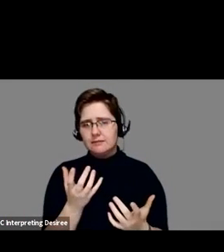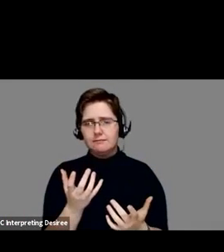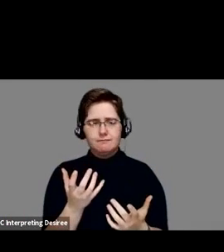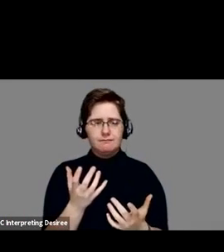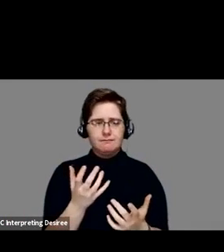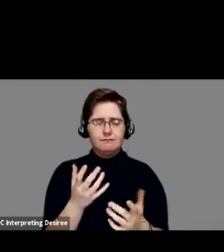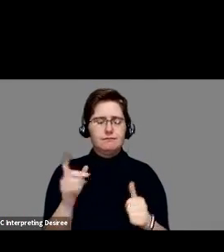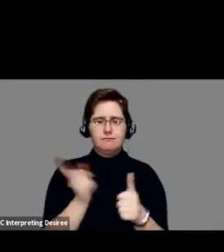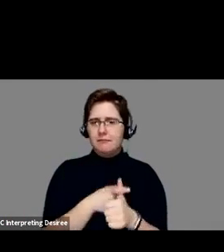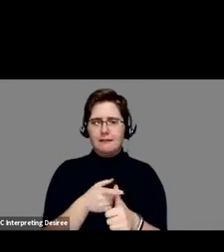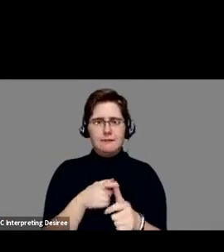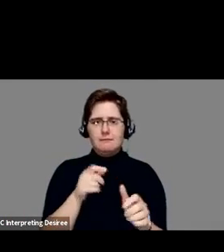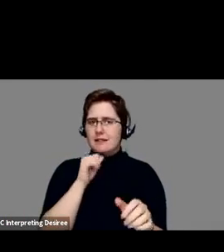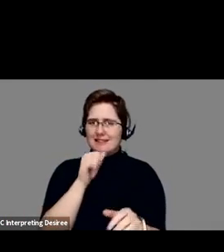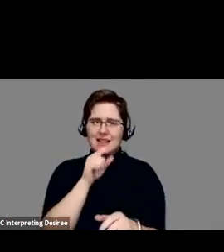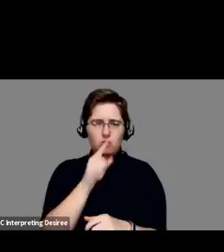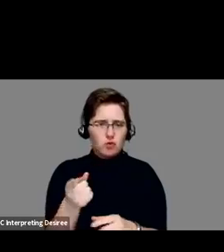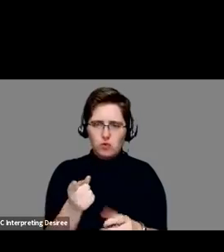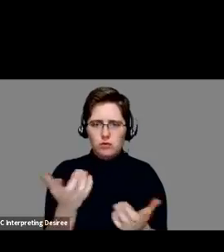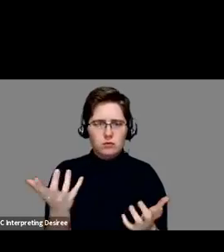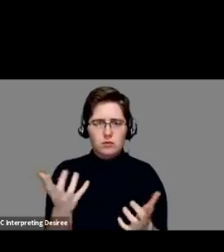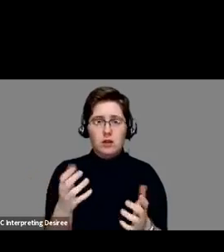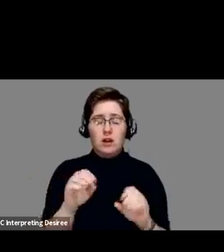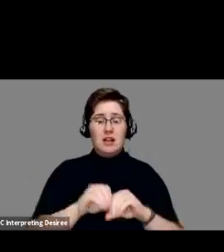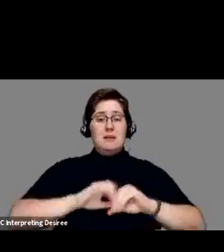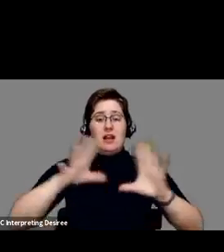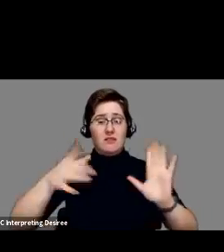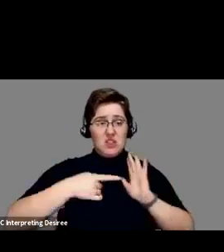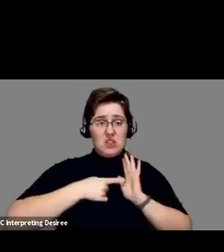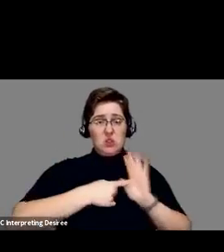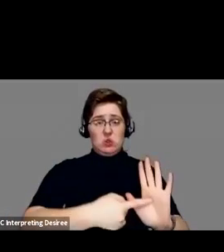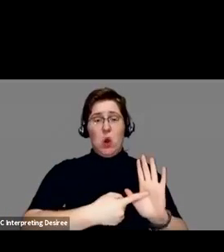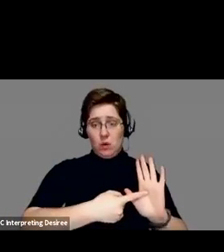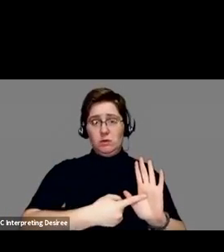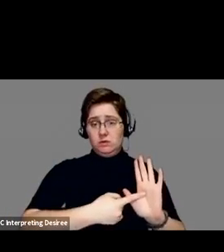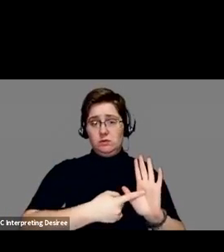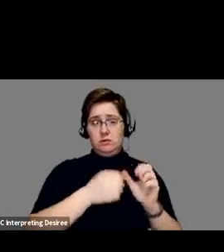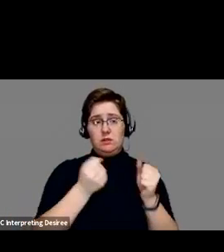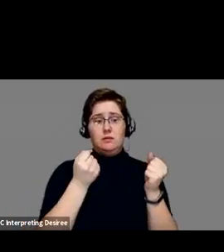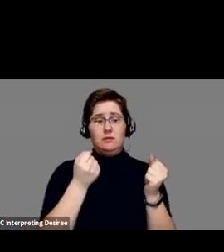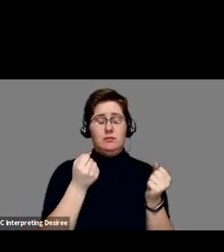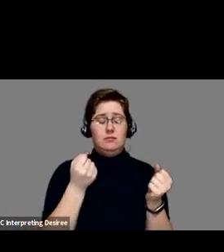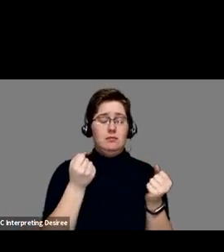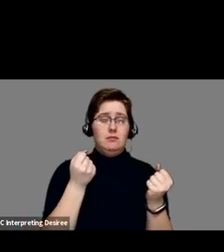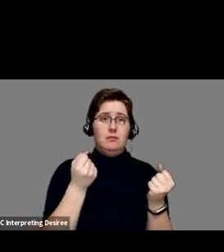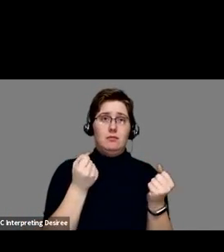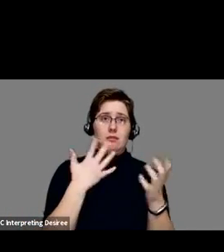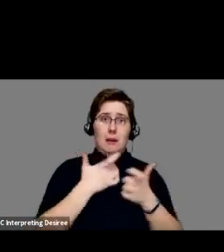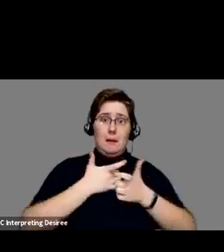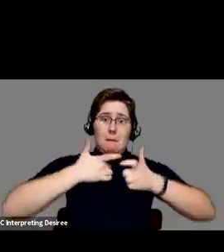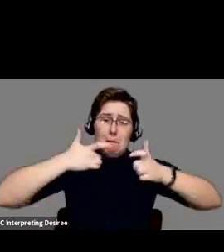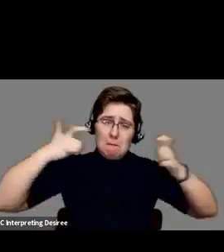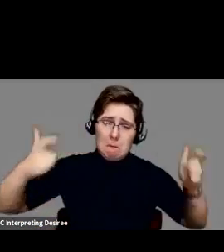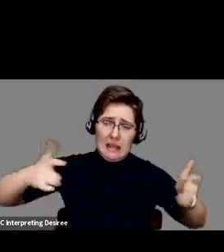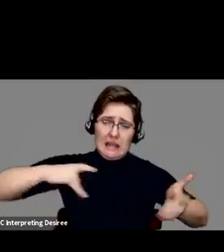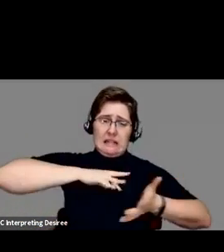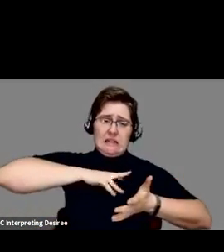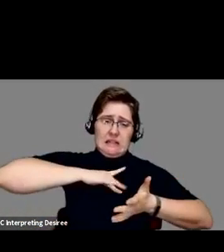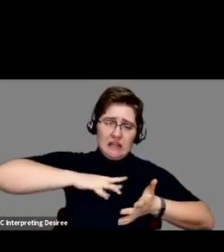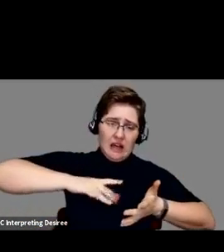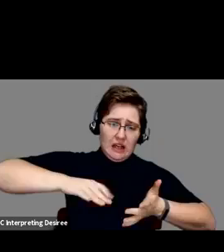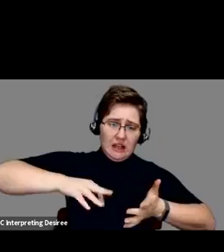it's not the case. It's been clearly demonstrated in very large, robust studies